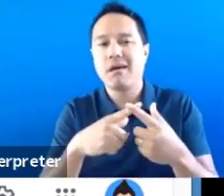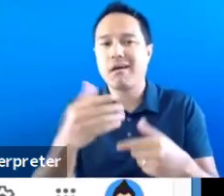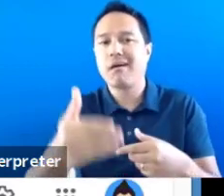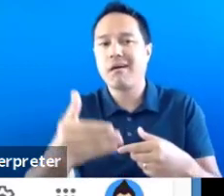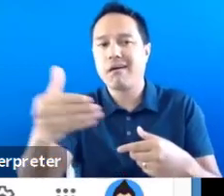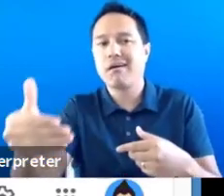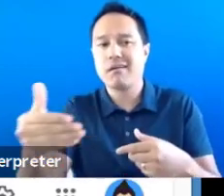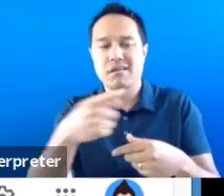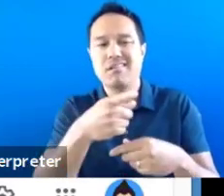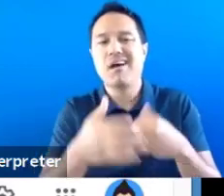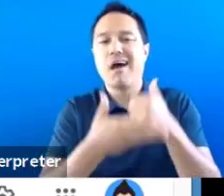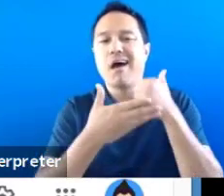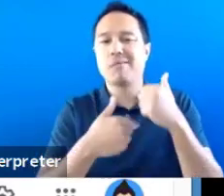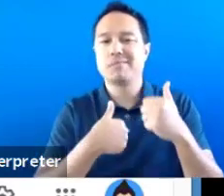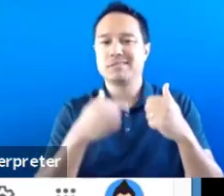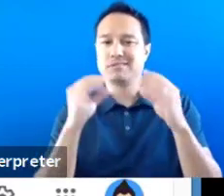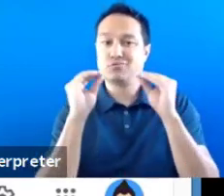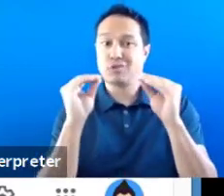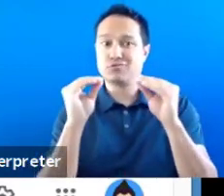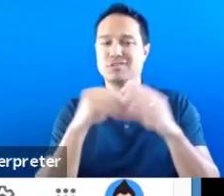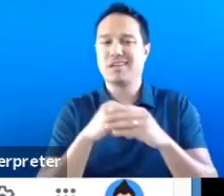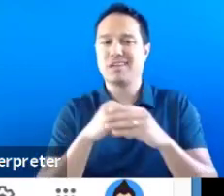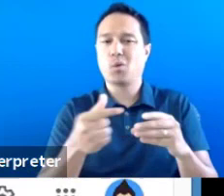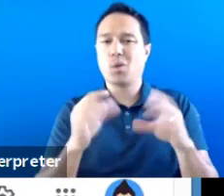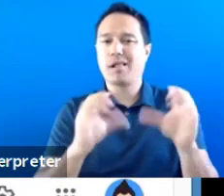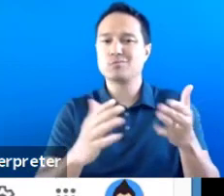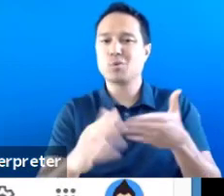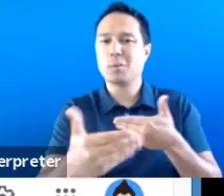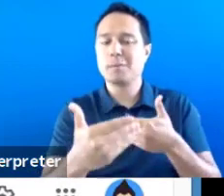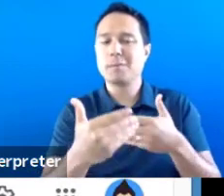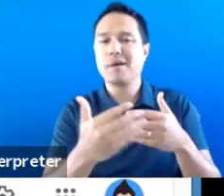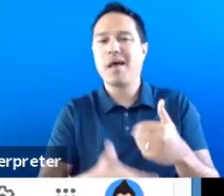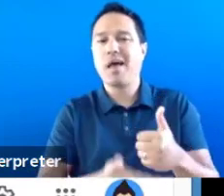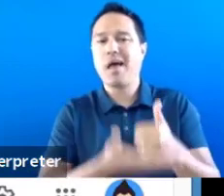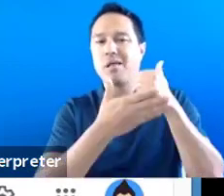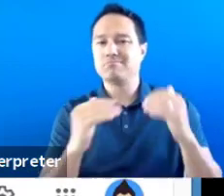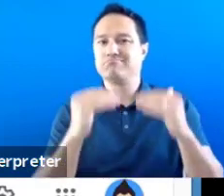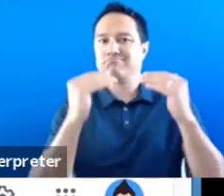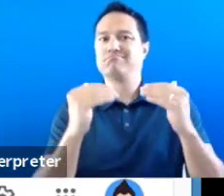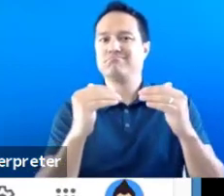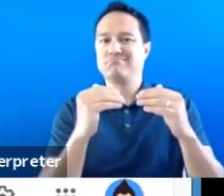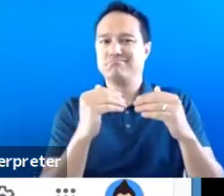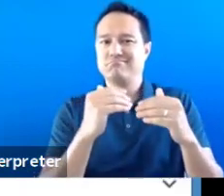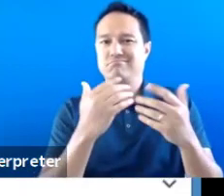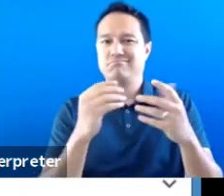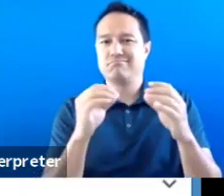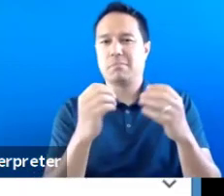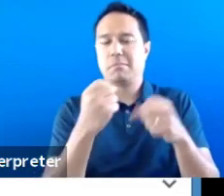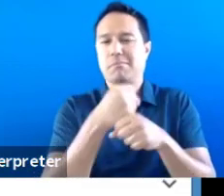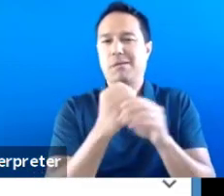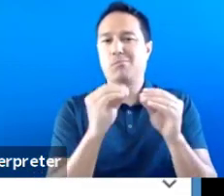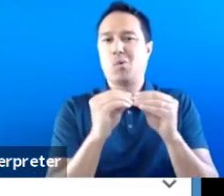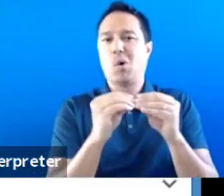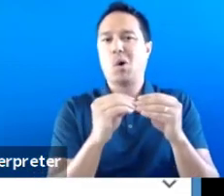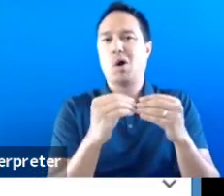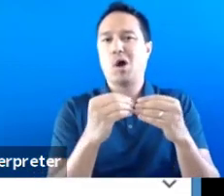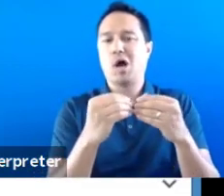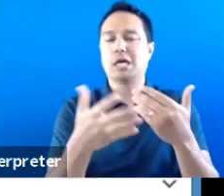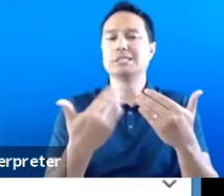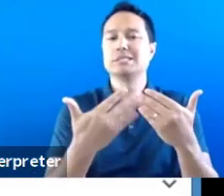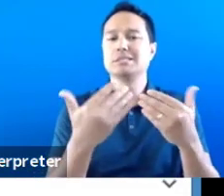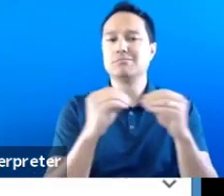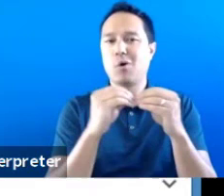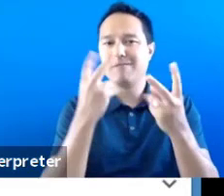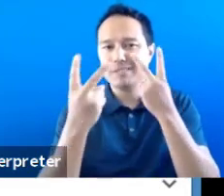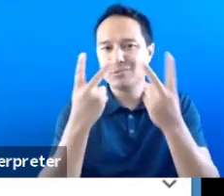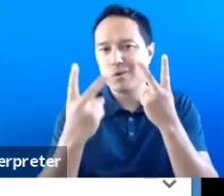my instructions inside of Google Classroom a little more streamlined and also just a little more visually interesting for